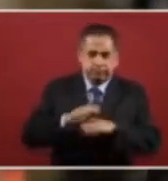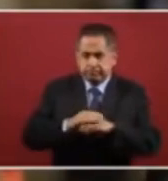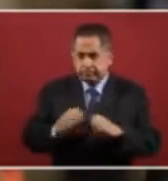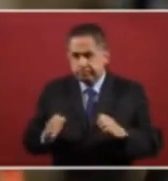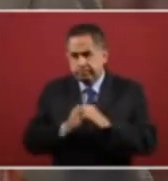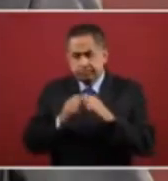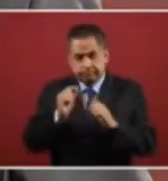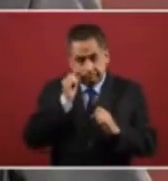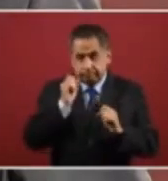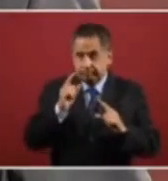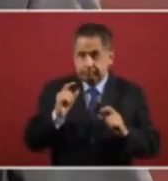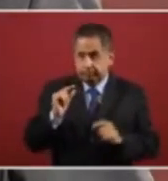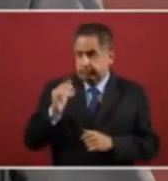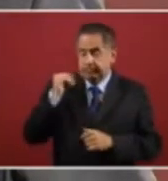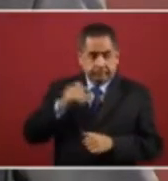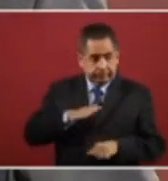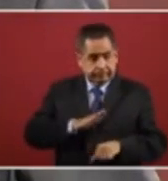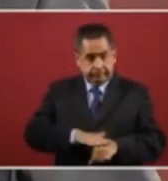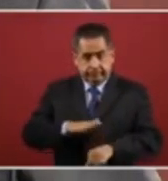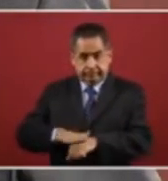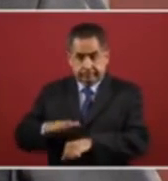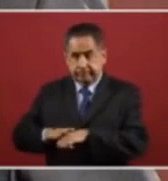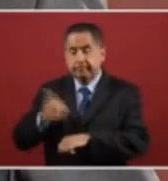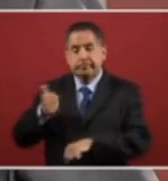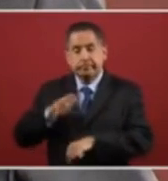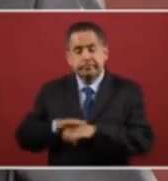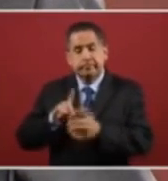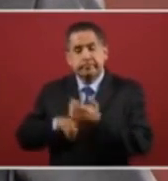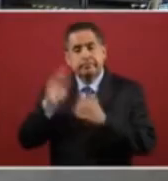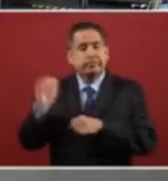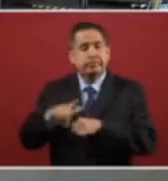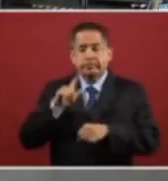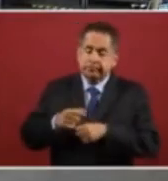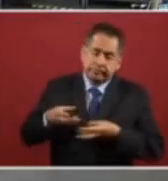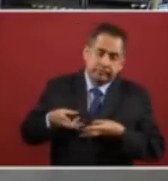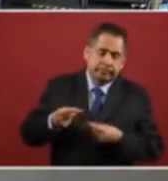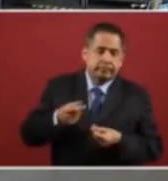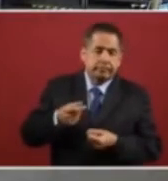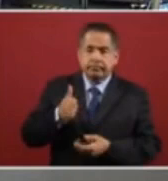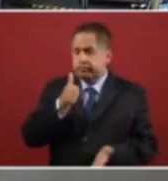And they said with alerts and alarms,